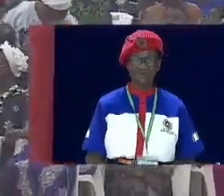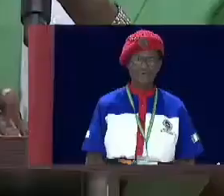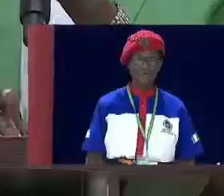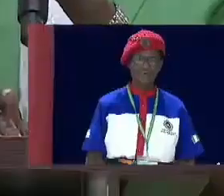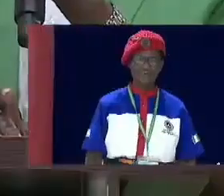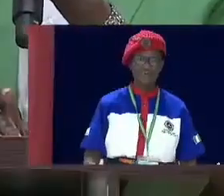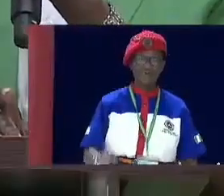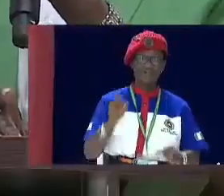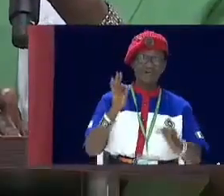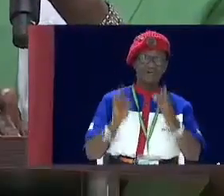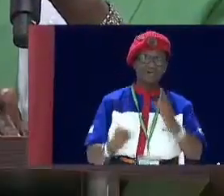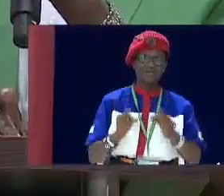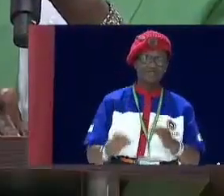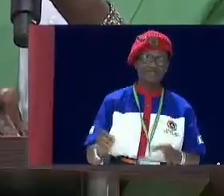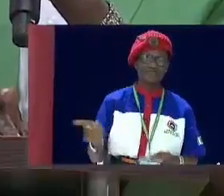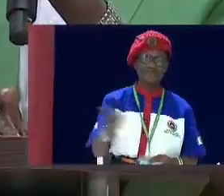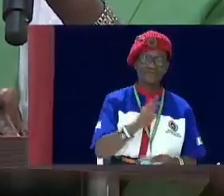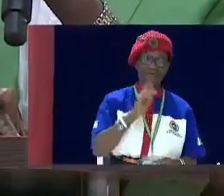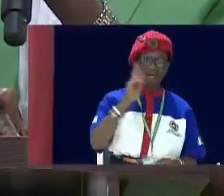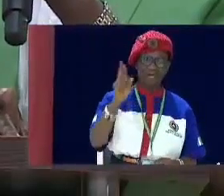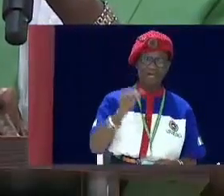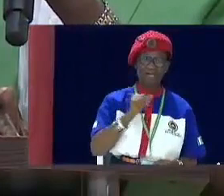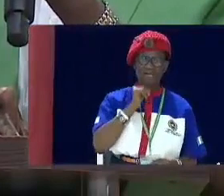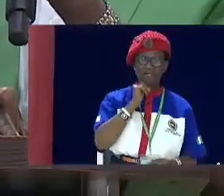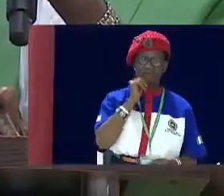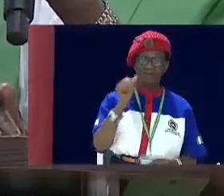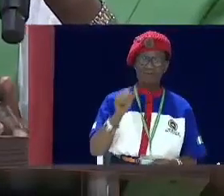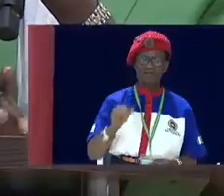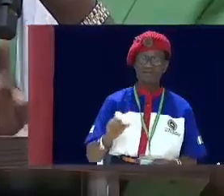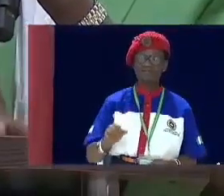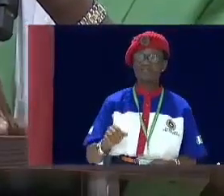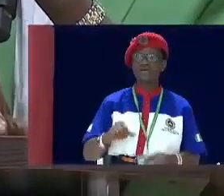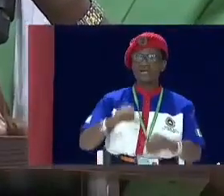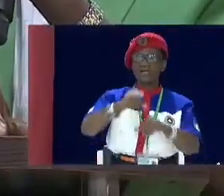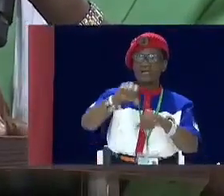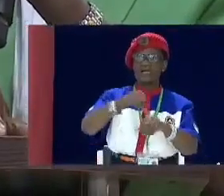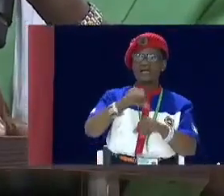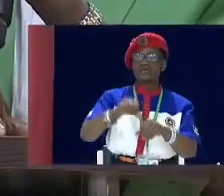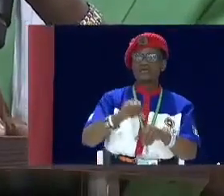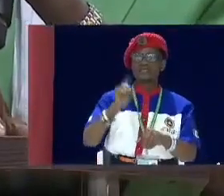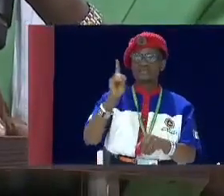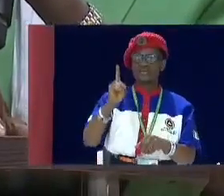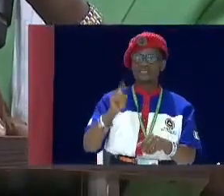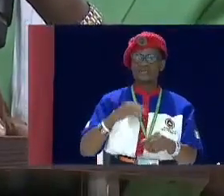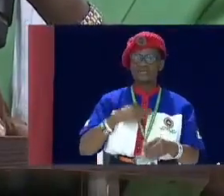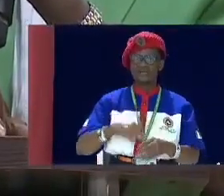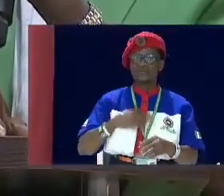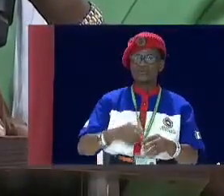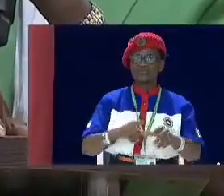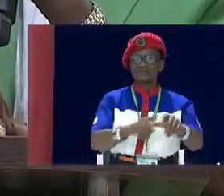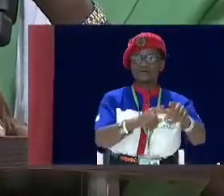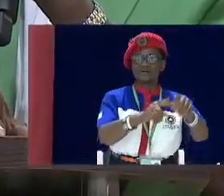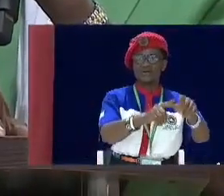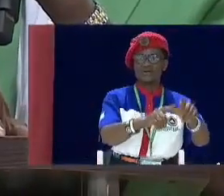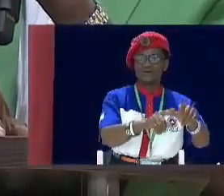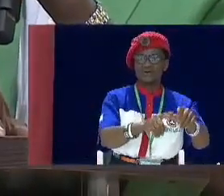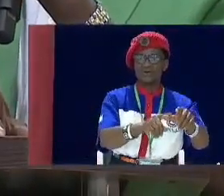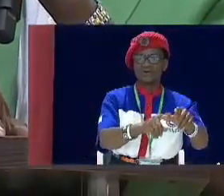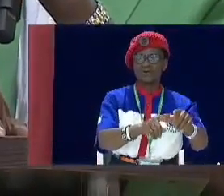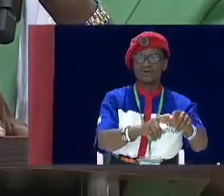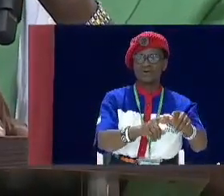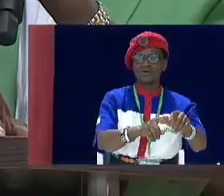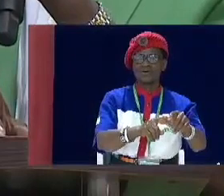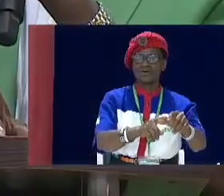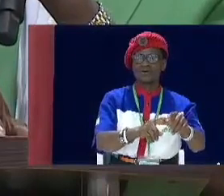they have not anointed you, please run forward. Run forward very quickly Si o ba ti ton ba ti fi ami ororo kan ori re sare